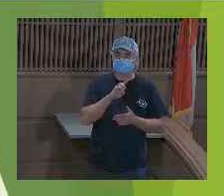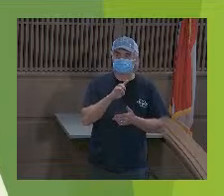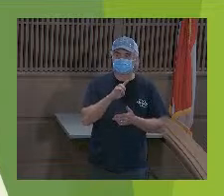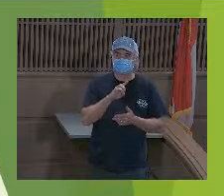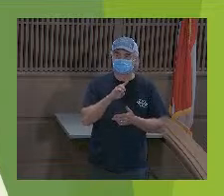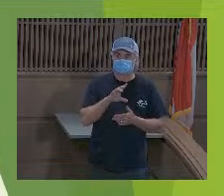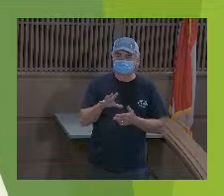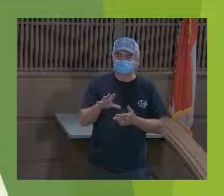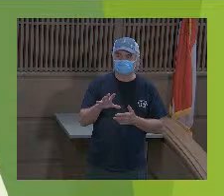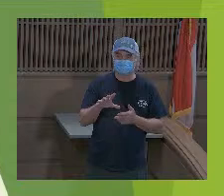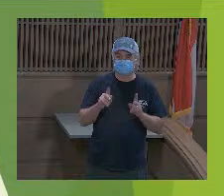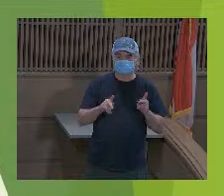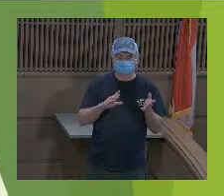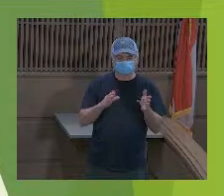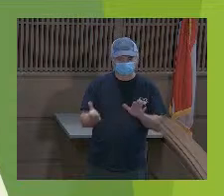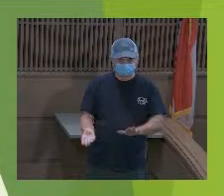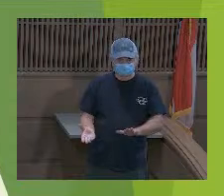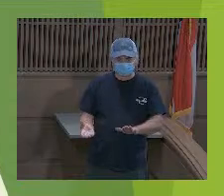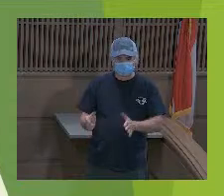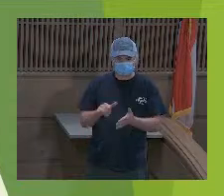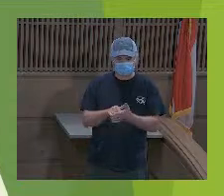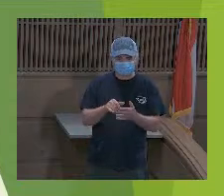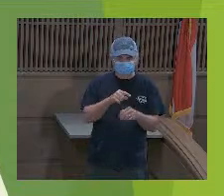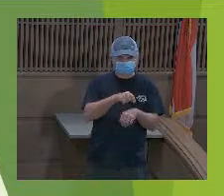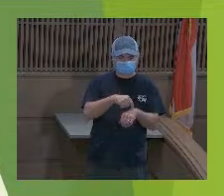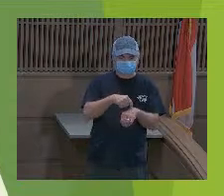been 75 deaths.